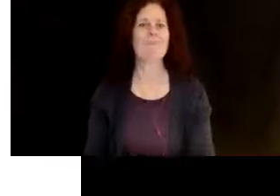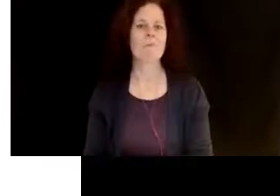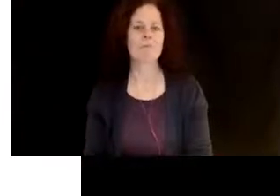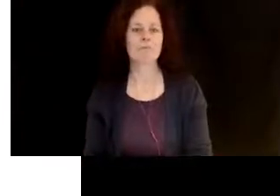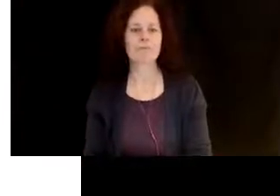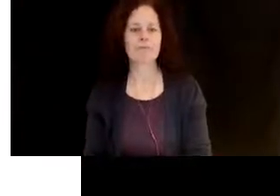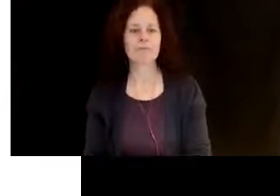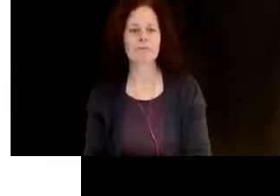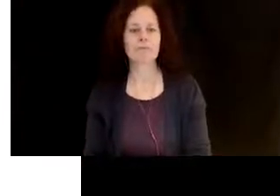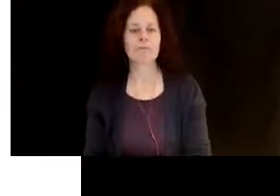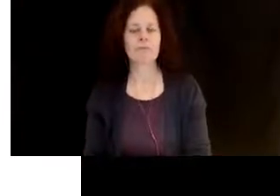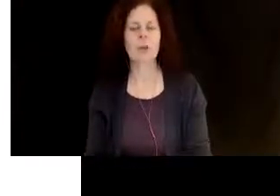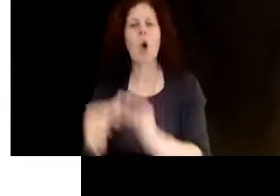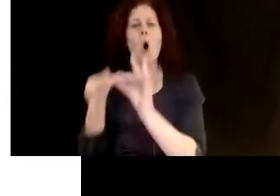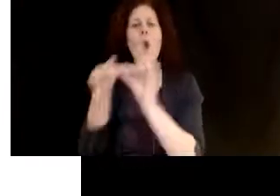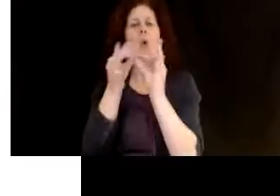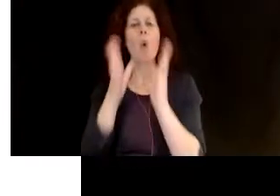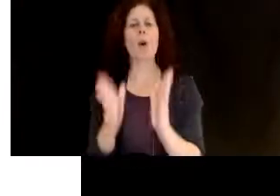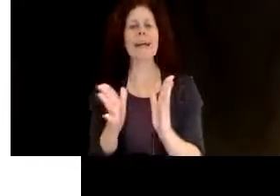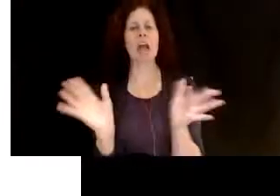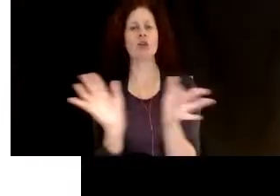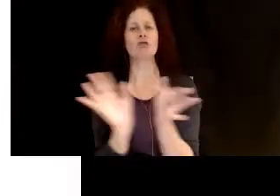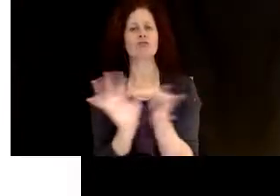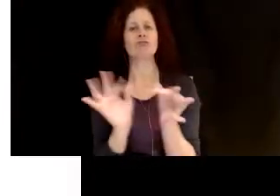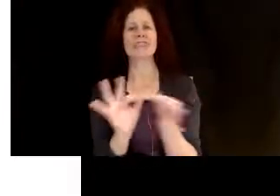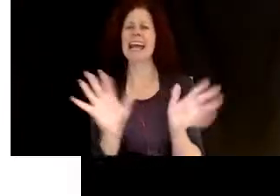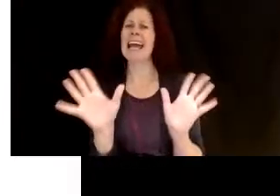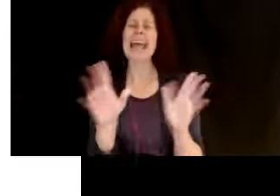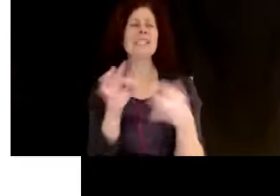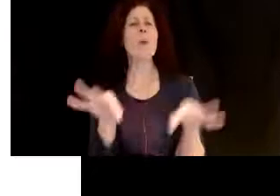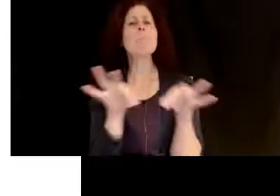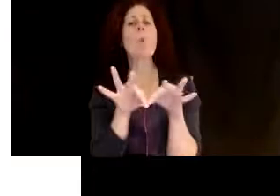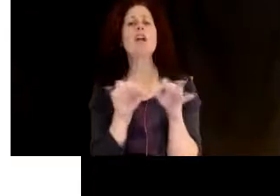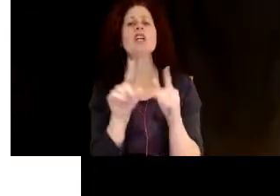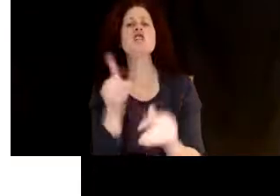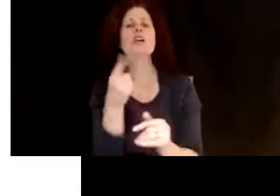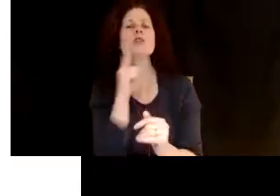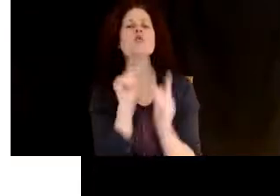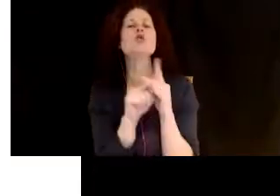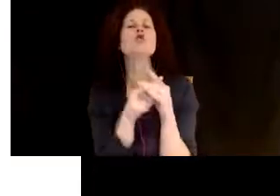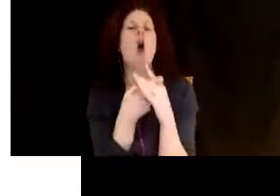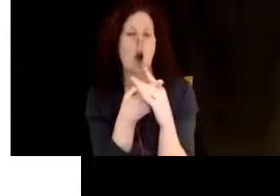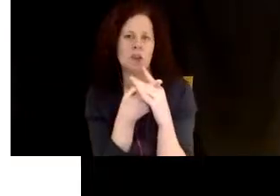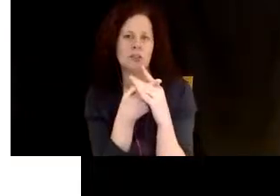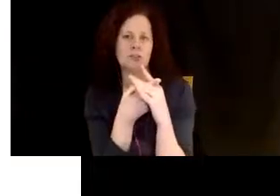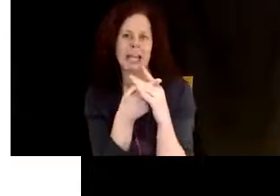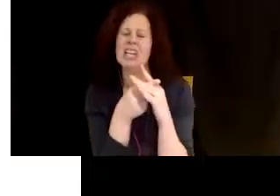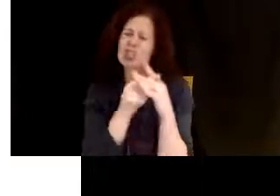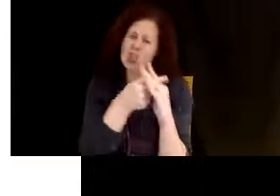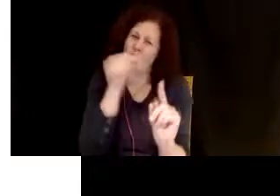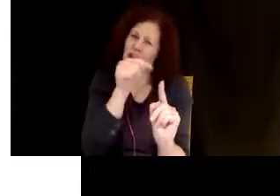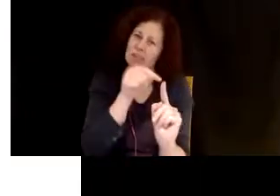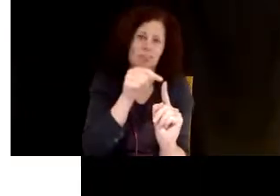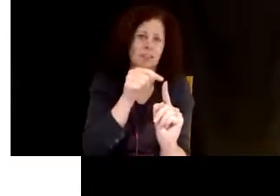Coordinators also discuss the importance of just getting started with the planning and barrier removal. Indeed, seeing the size of